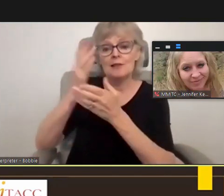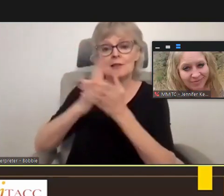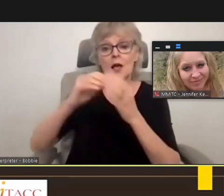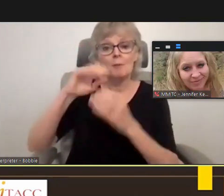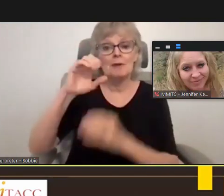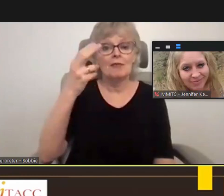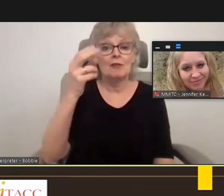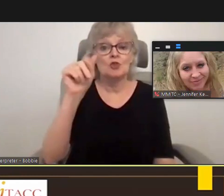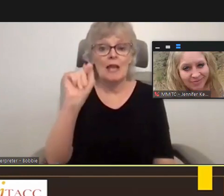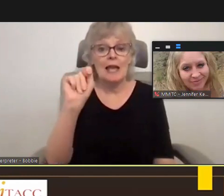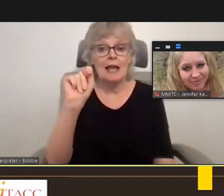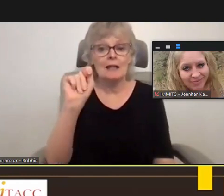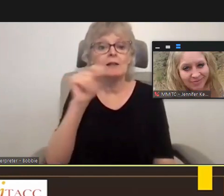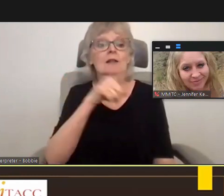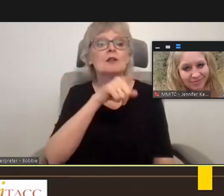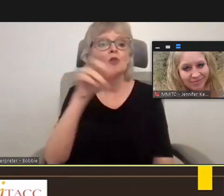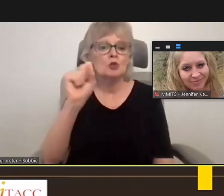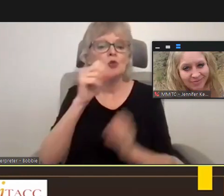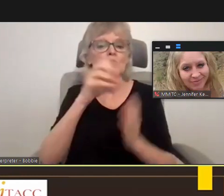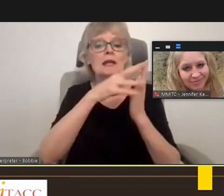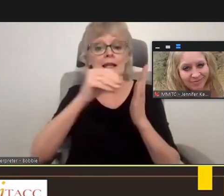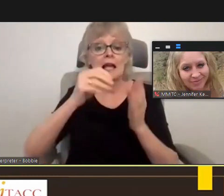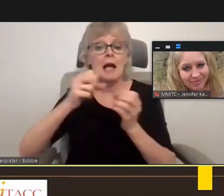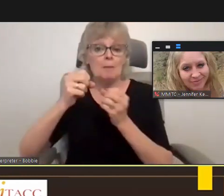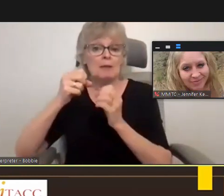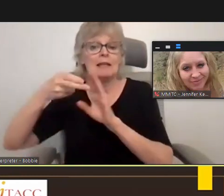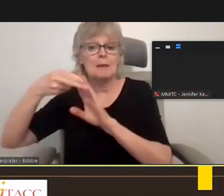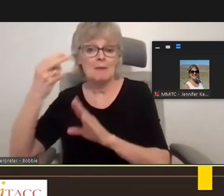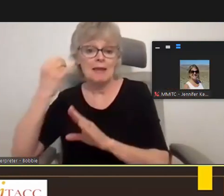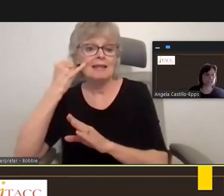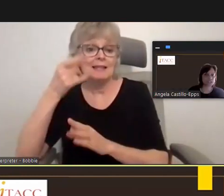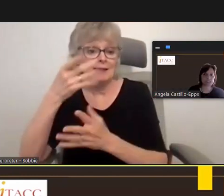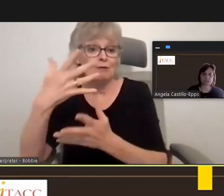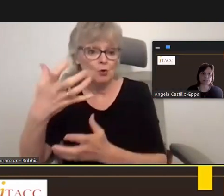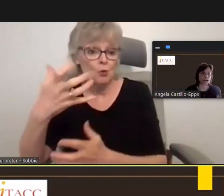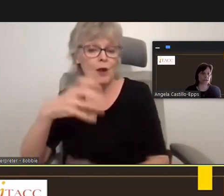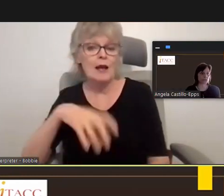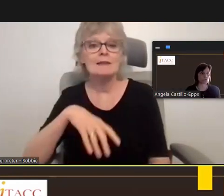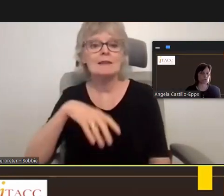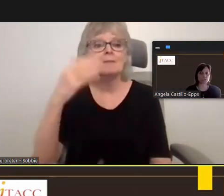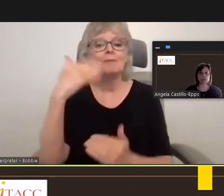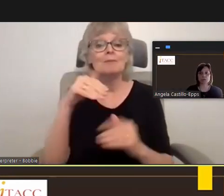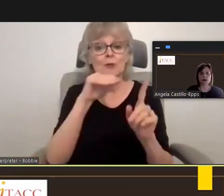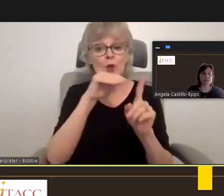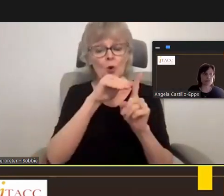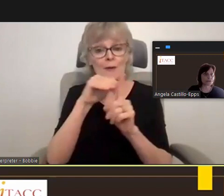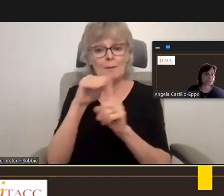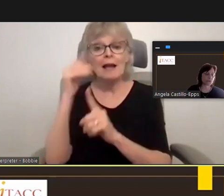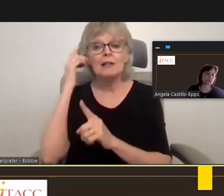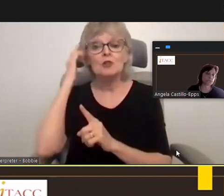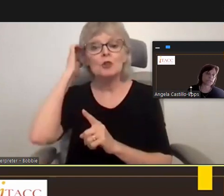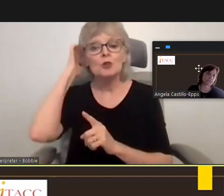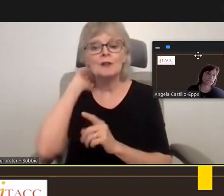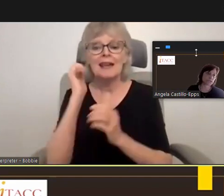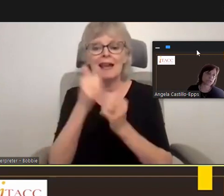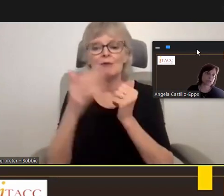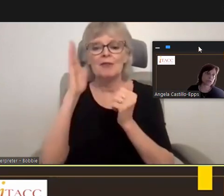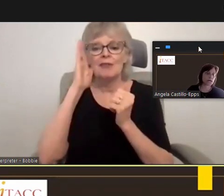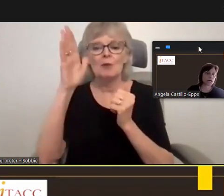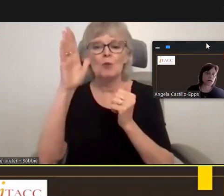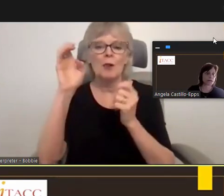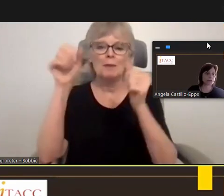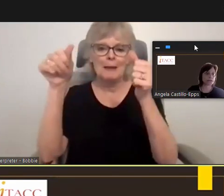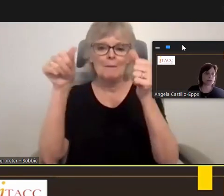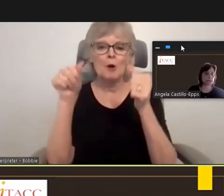you, so you're more than welcome to copy and paste them out if you would like. And just as a reminder, of course, we will have everything posted to the technical